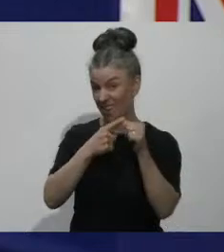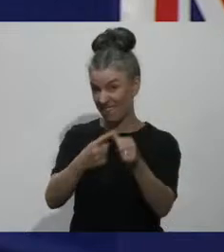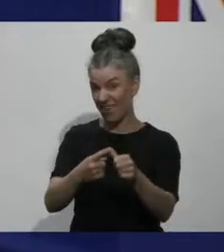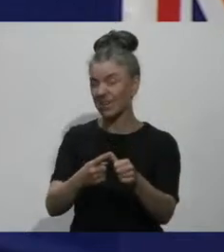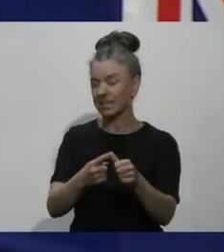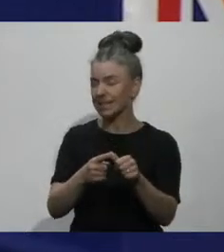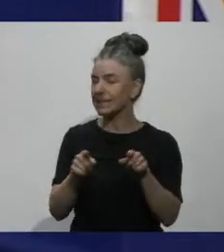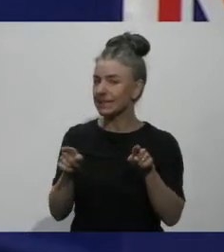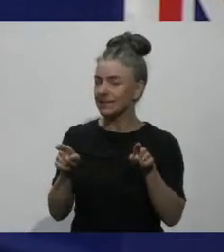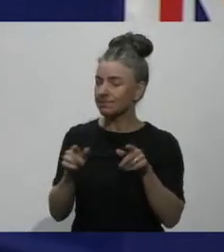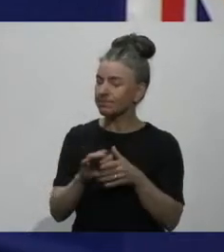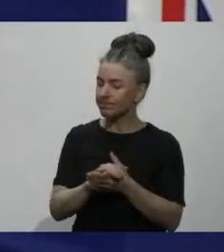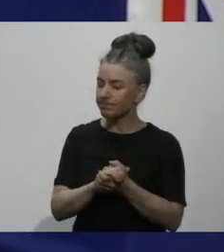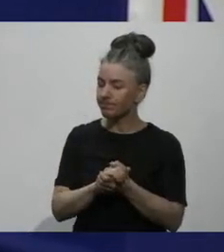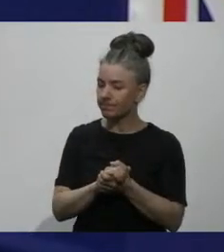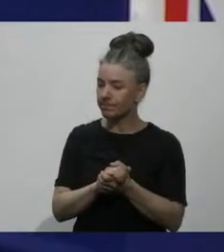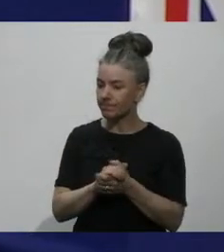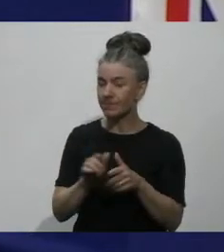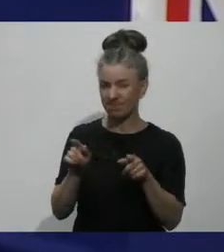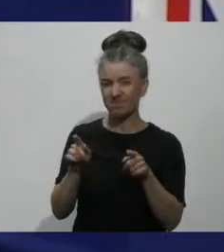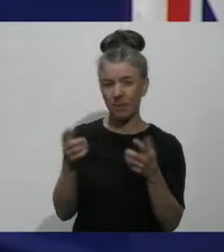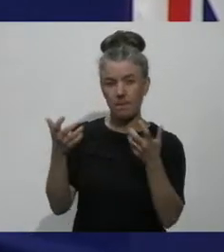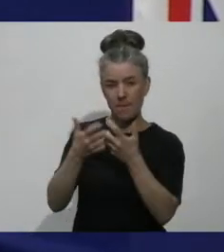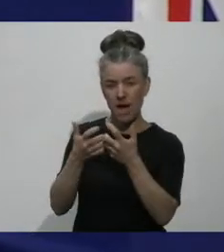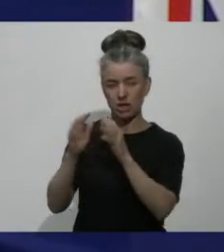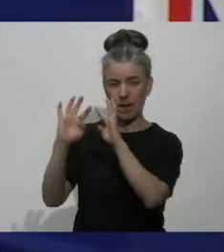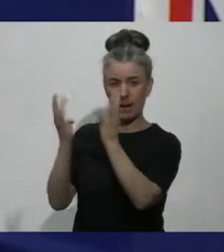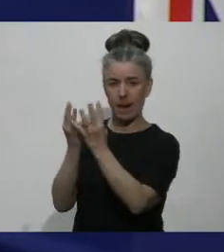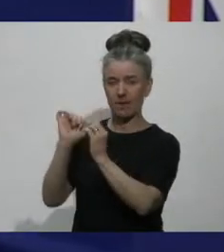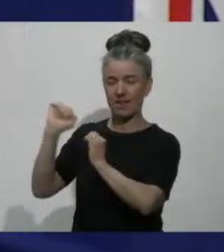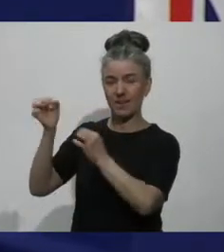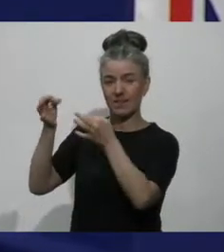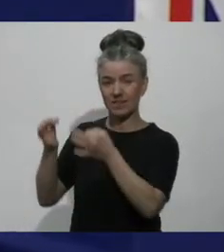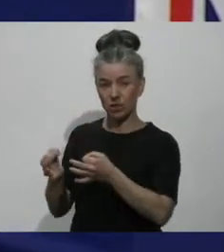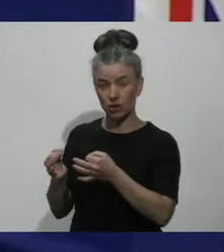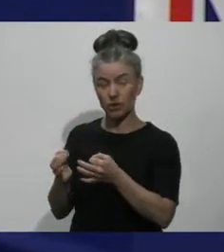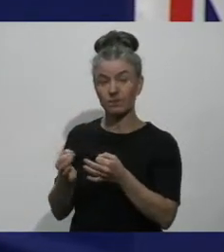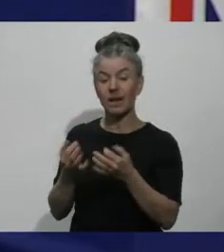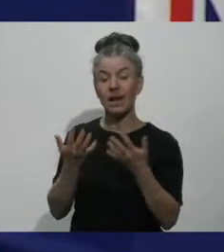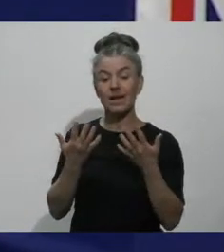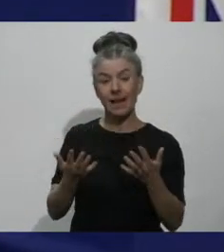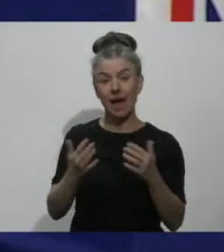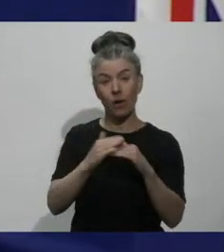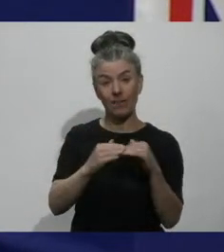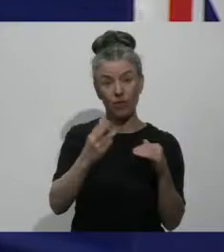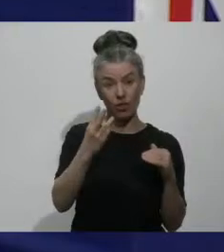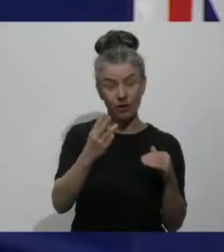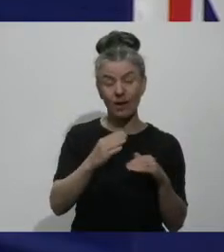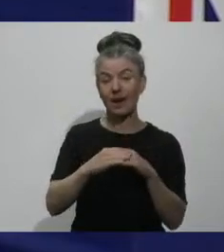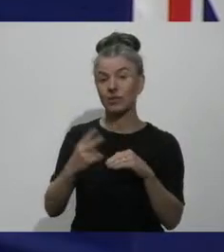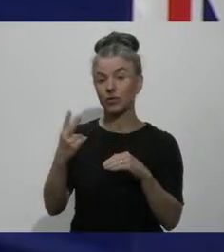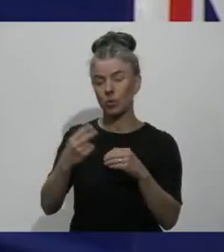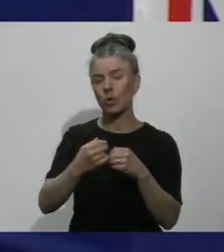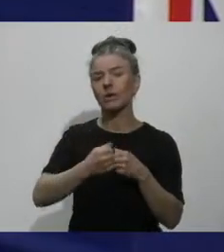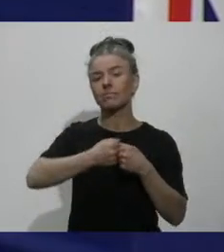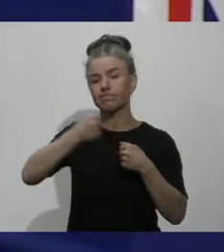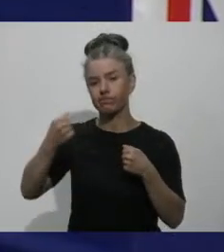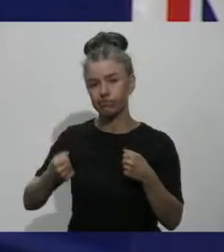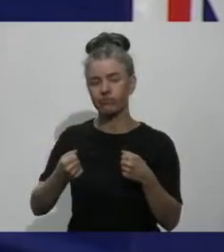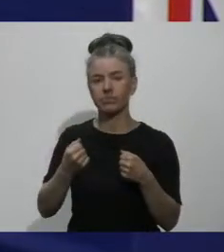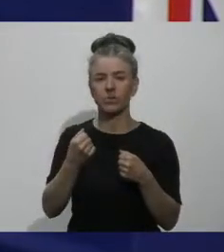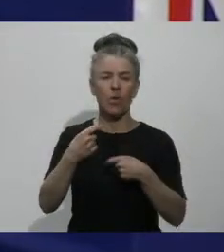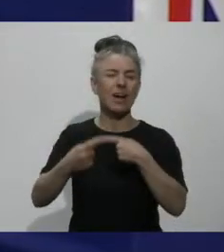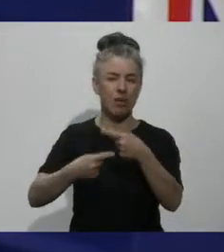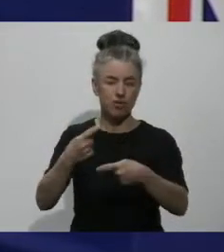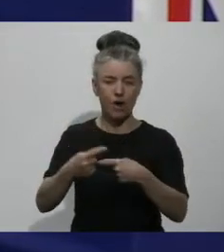essentially consistent with what the decision Cabinet made, which was to extend the current settings for 12 days. The total of 14 days